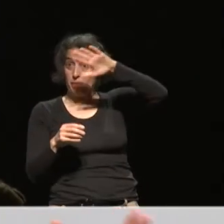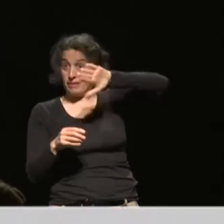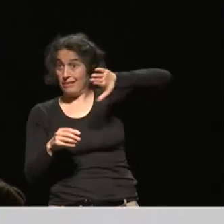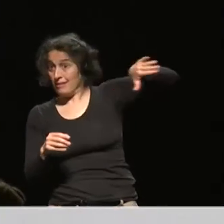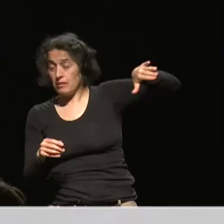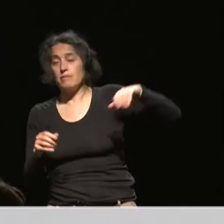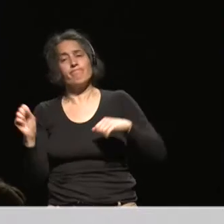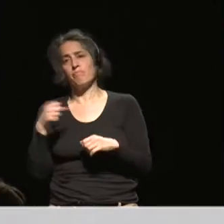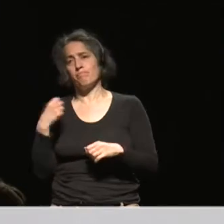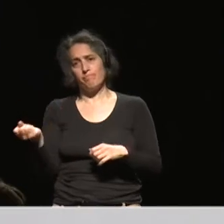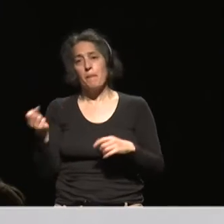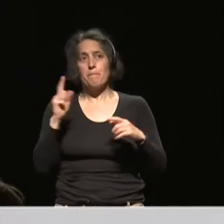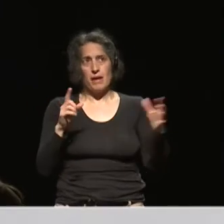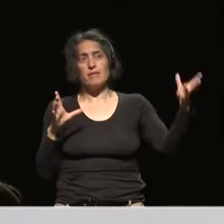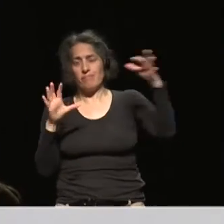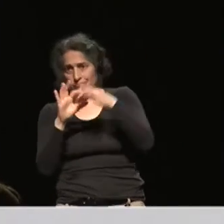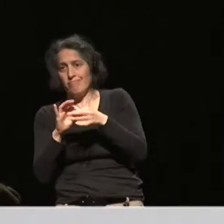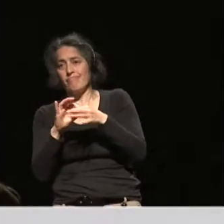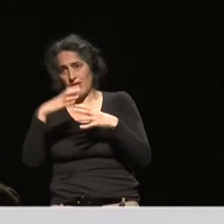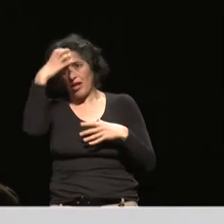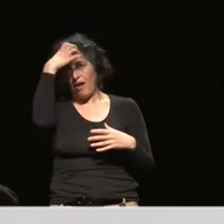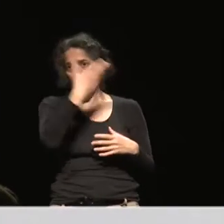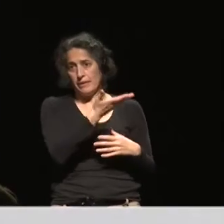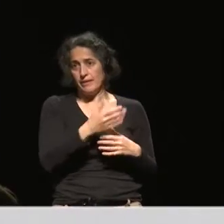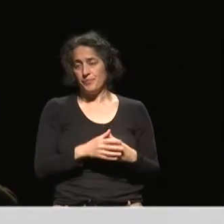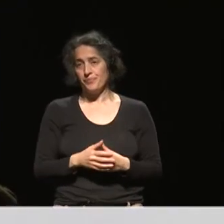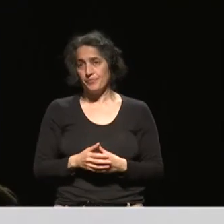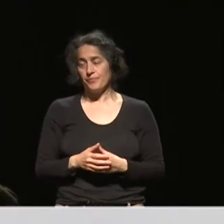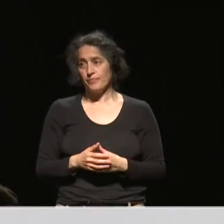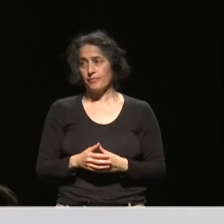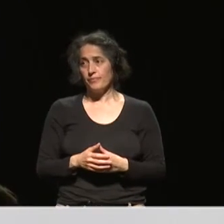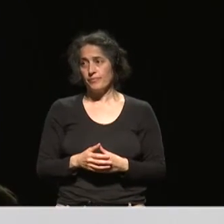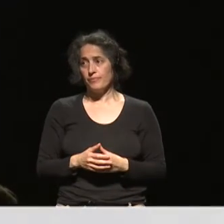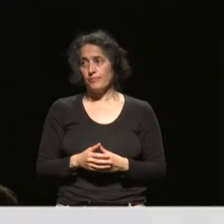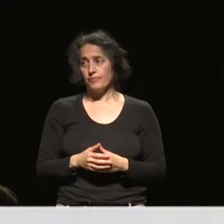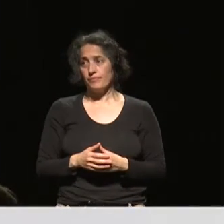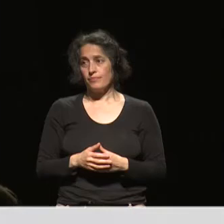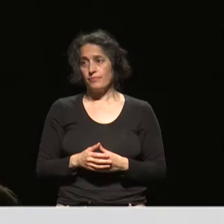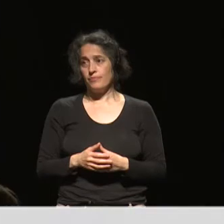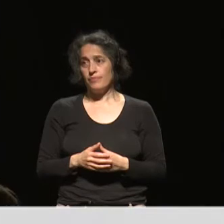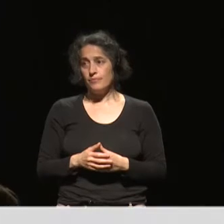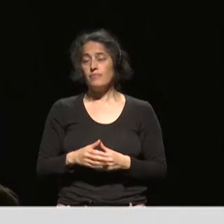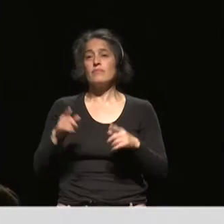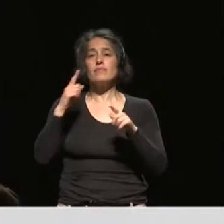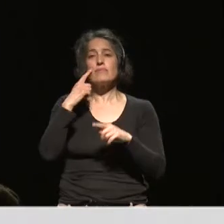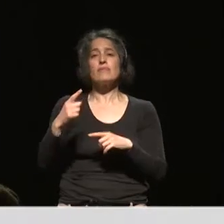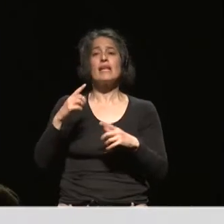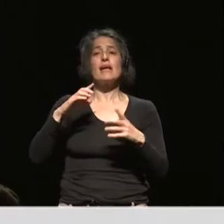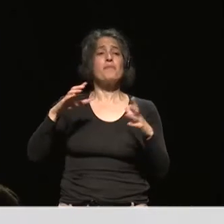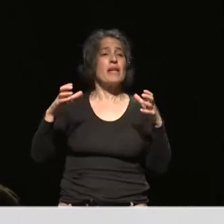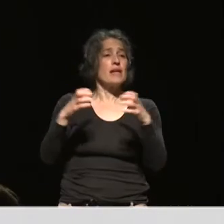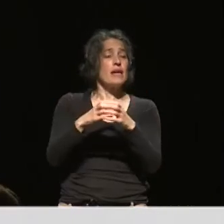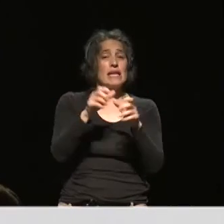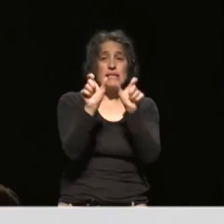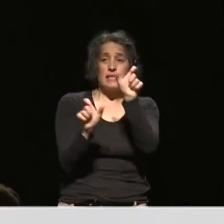basically very fundamental. And you know, the impact that CSOs, civil society organizations,